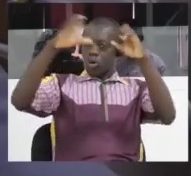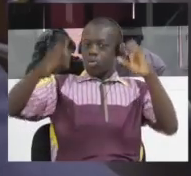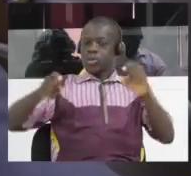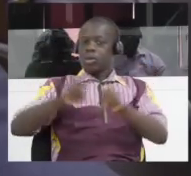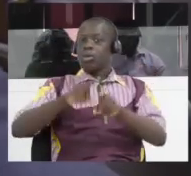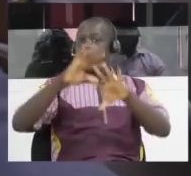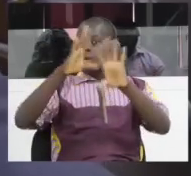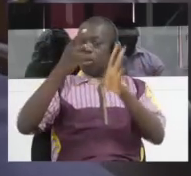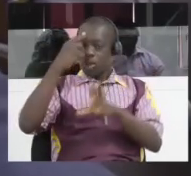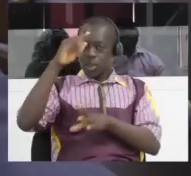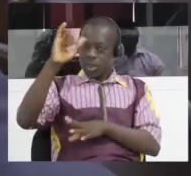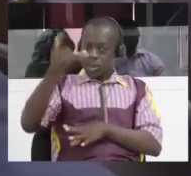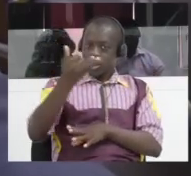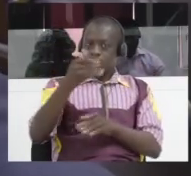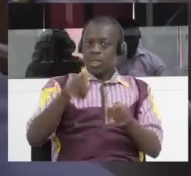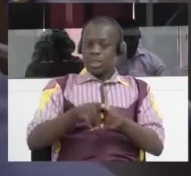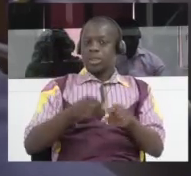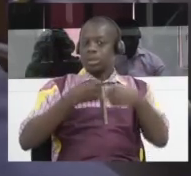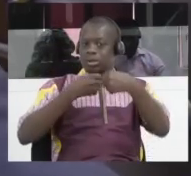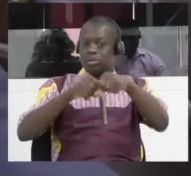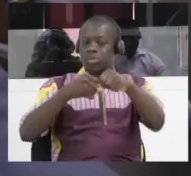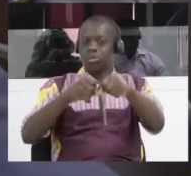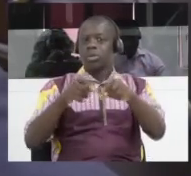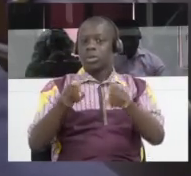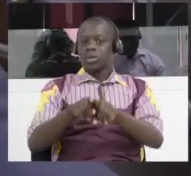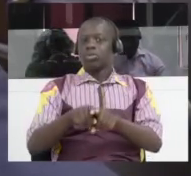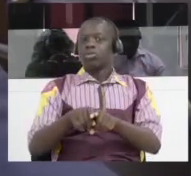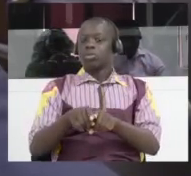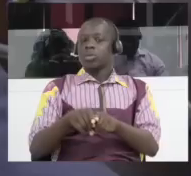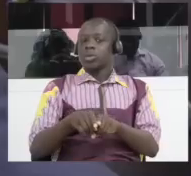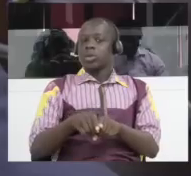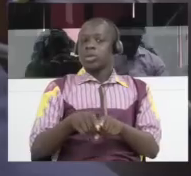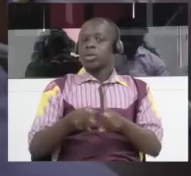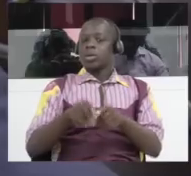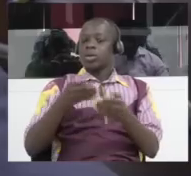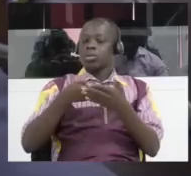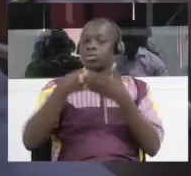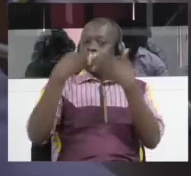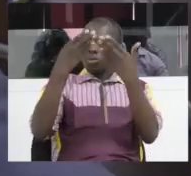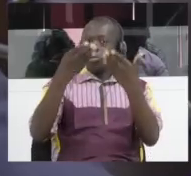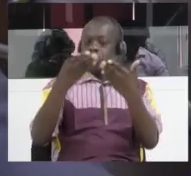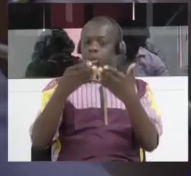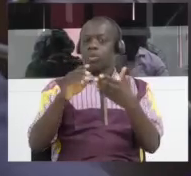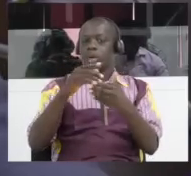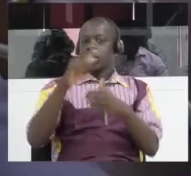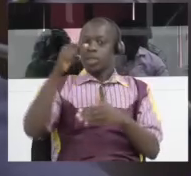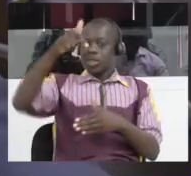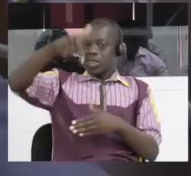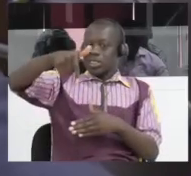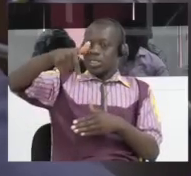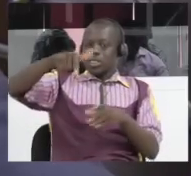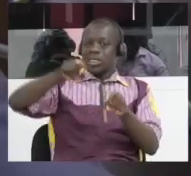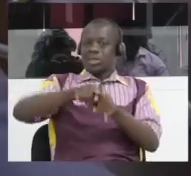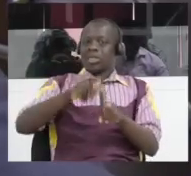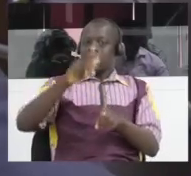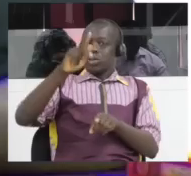officers all agreed that the training that was delivered by the Nigerians at